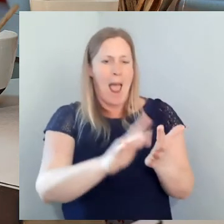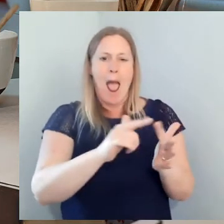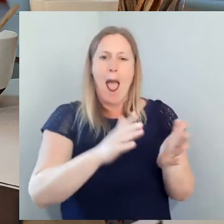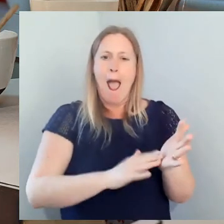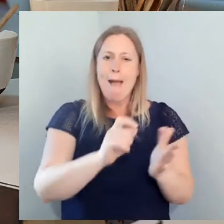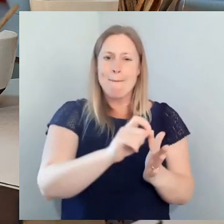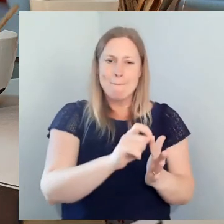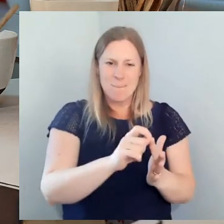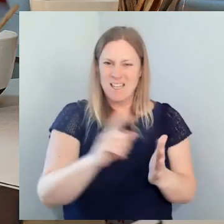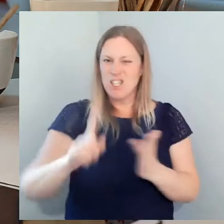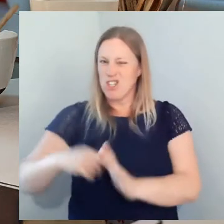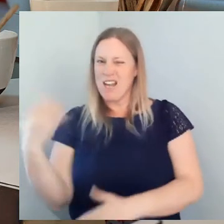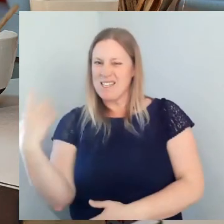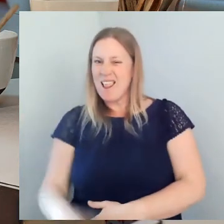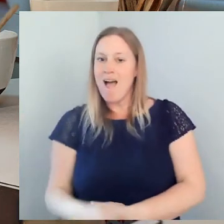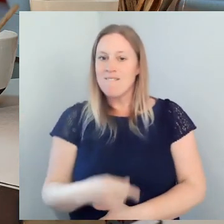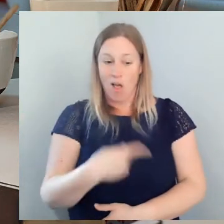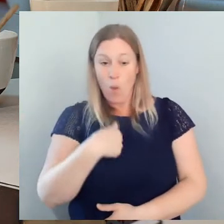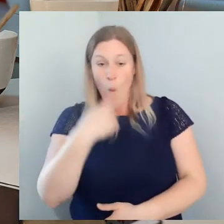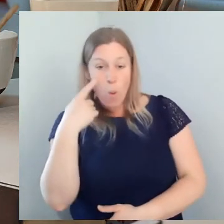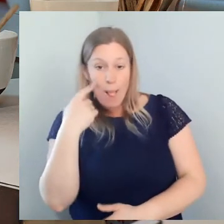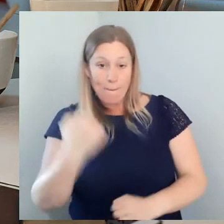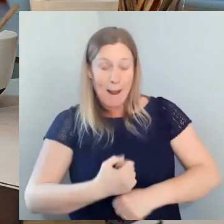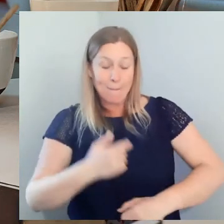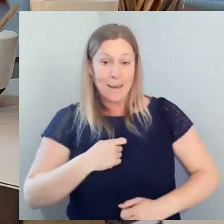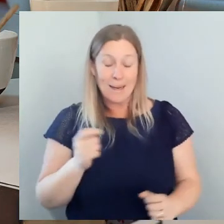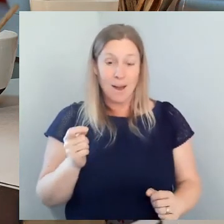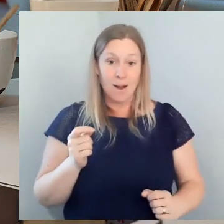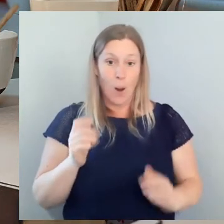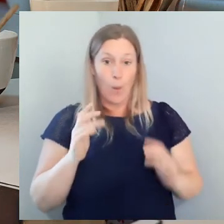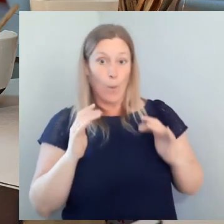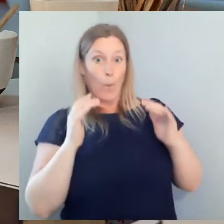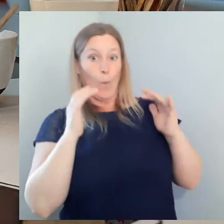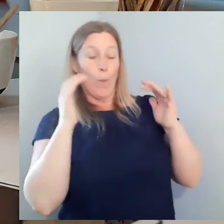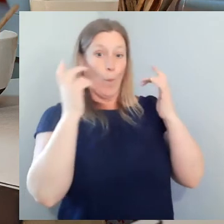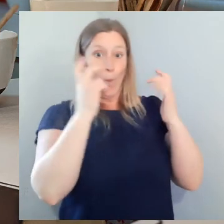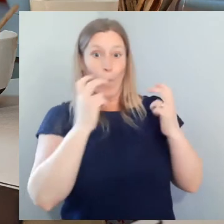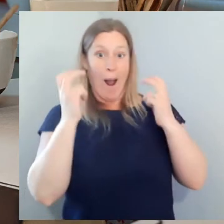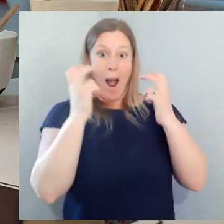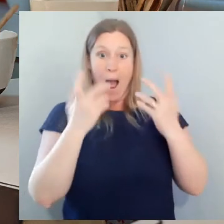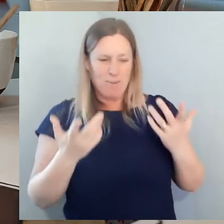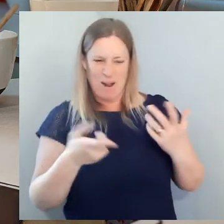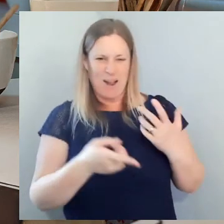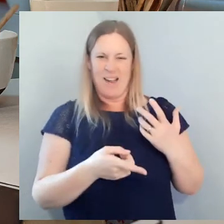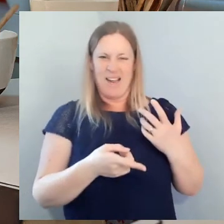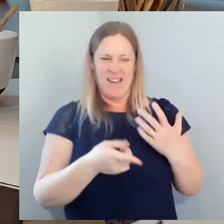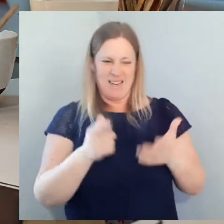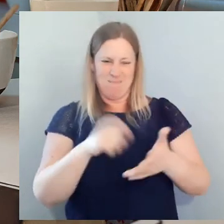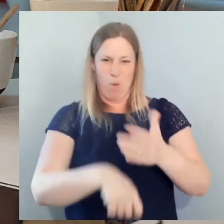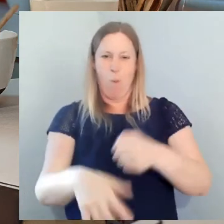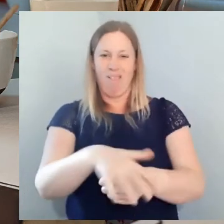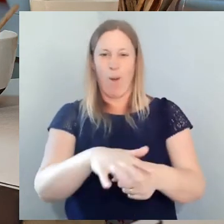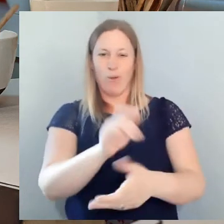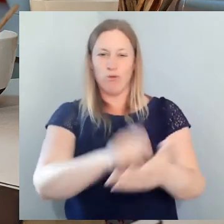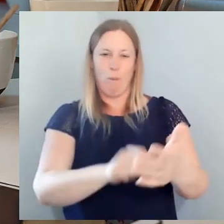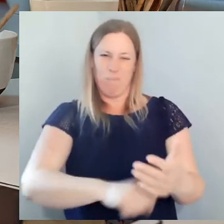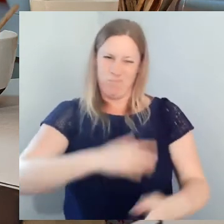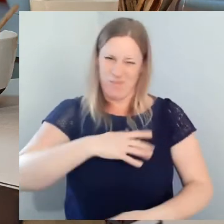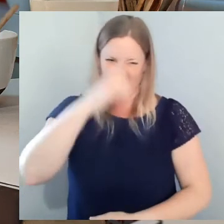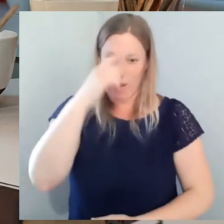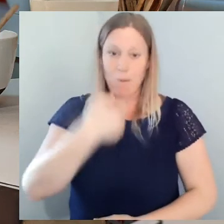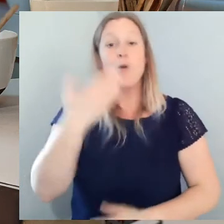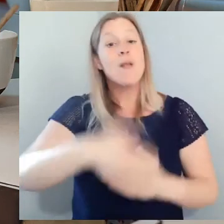Found some hemp milk Jessie had left behind and wondered if that might get me high. Can't imagine so if it was bought in the local